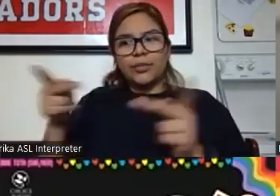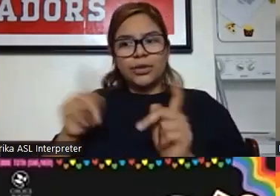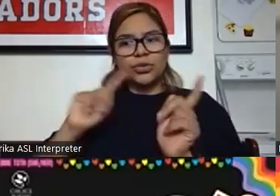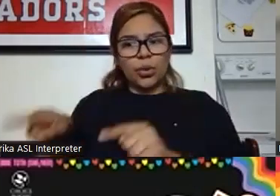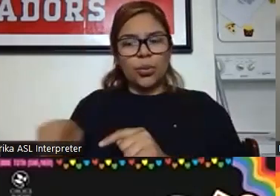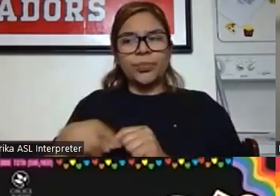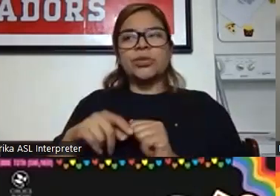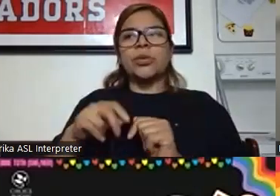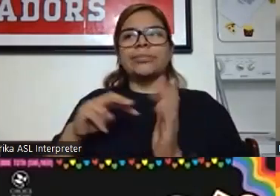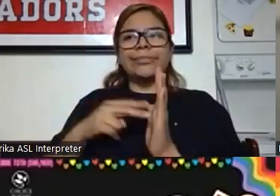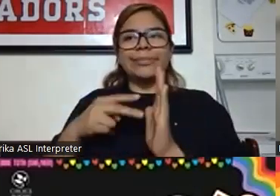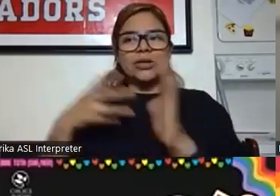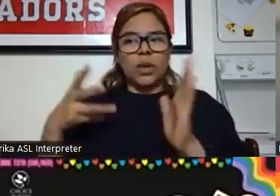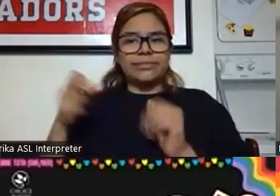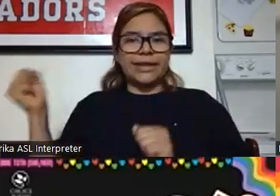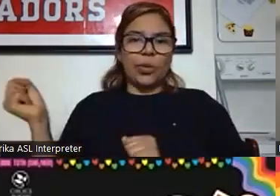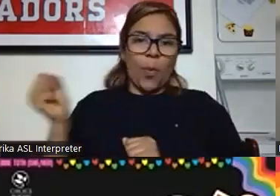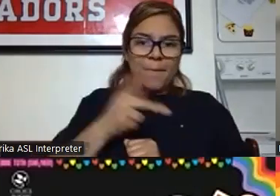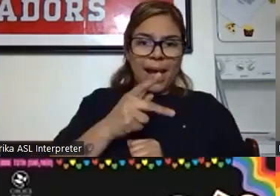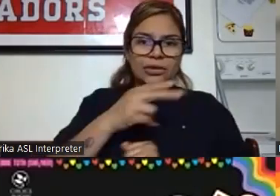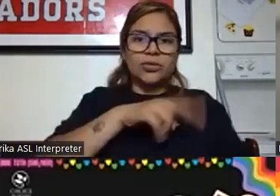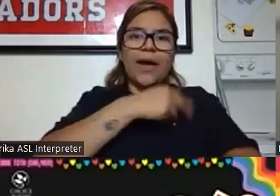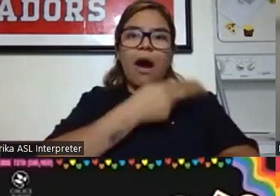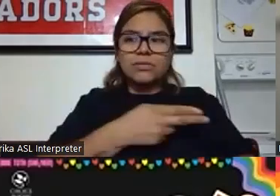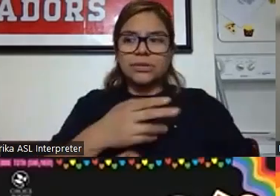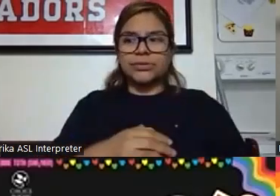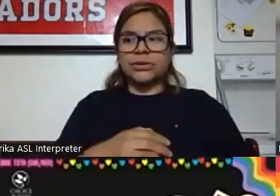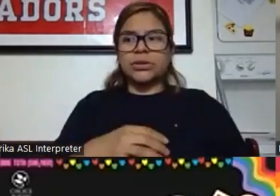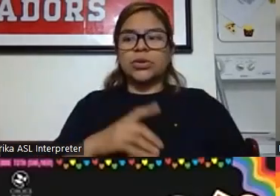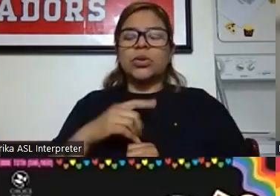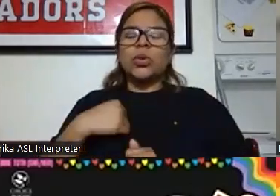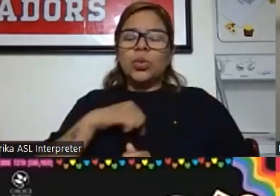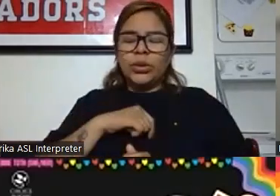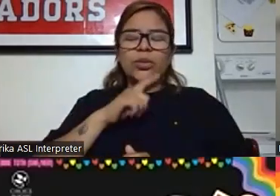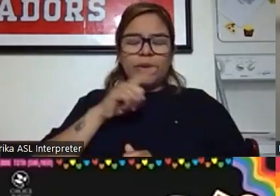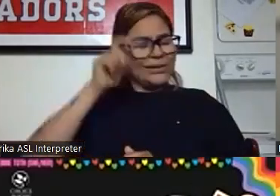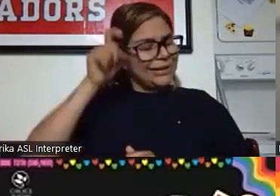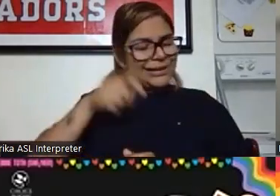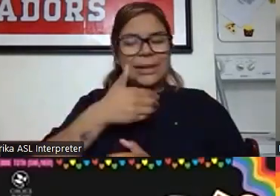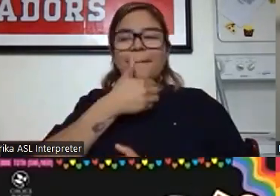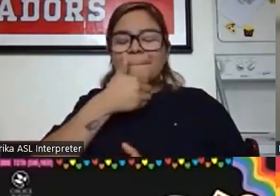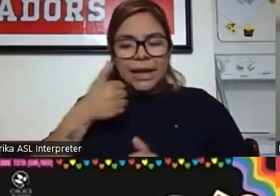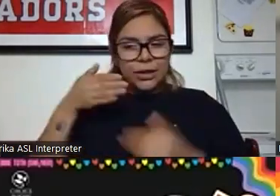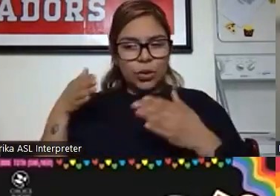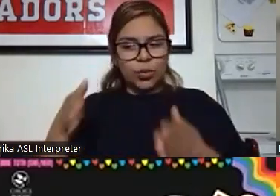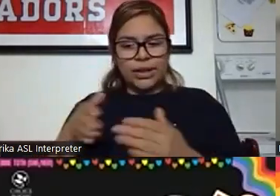transported back to a hospital. We need to have better ways of dealing with